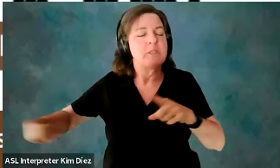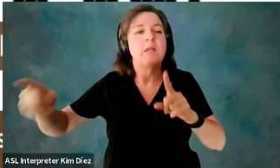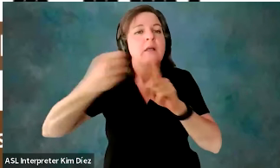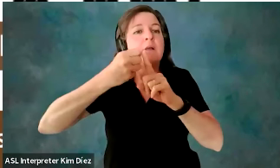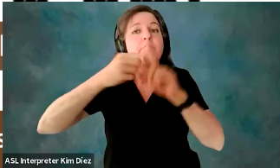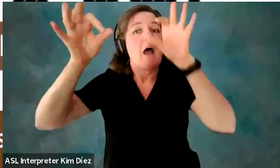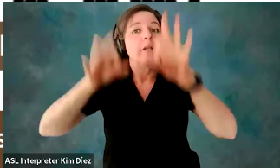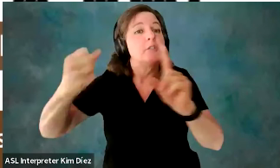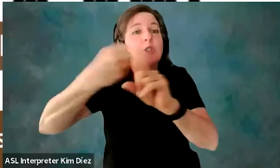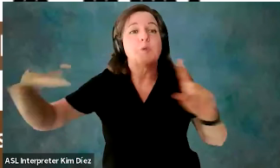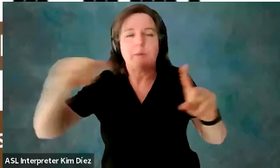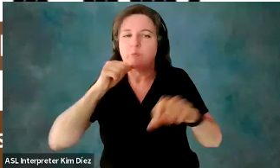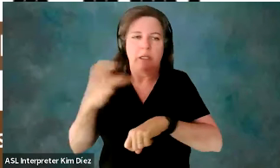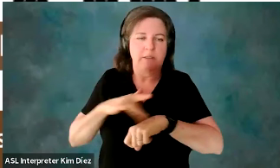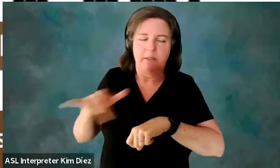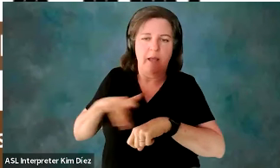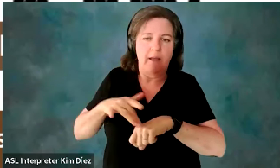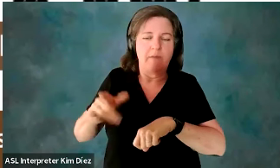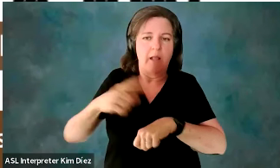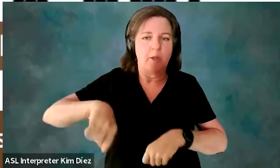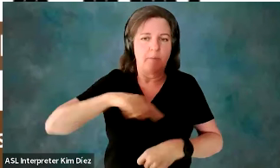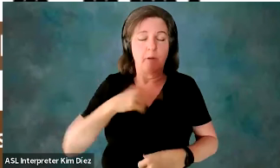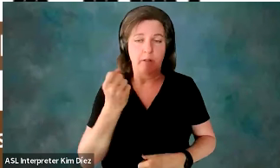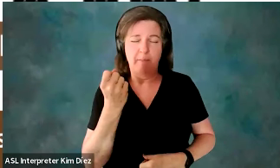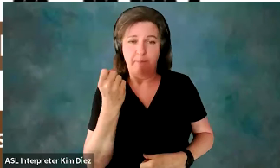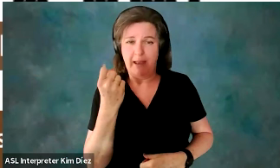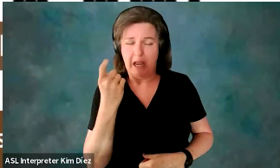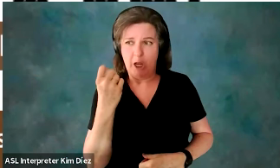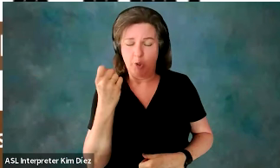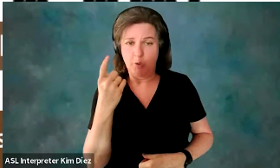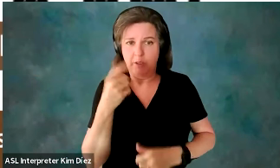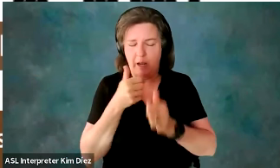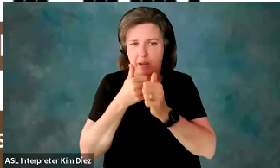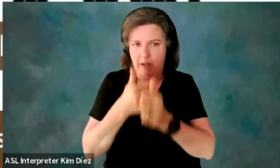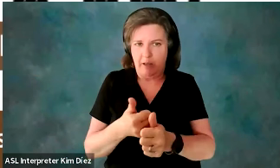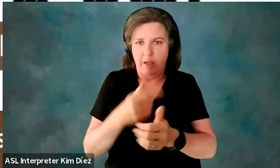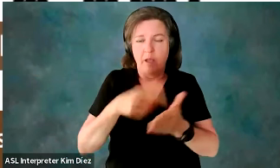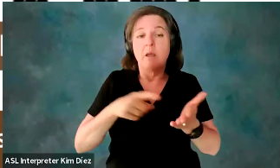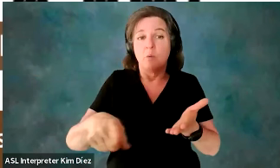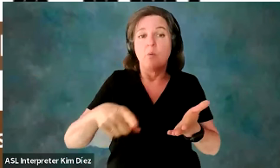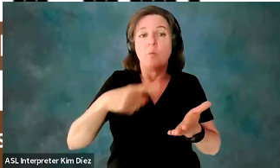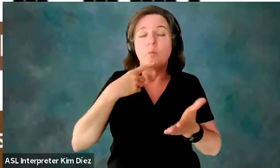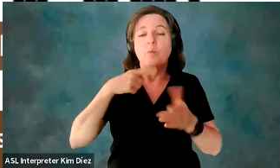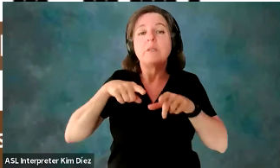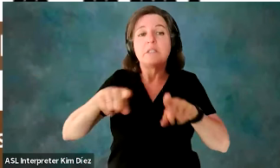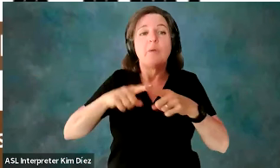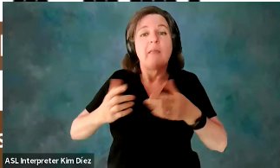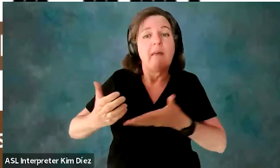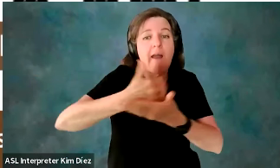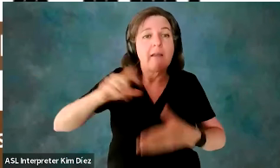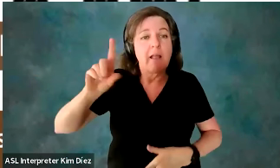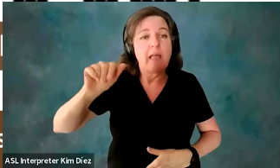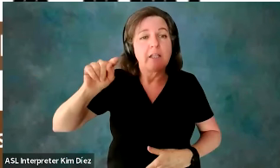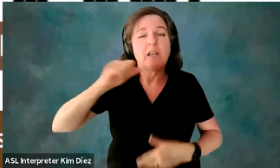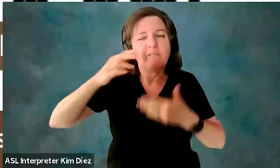are not available yet. But we hope, I understand that as we've done with the collection of data, it's